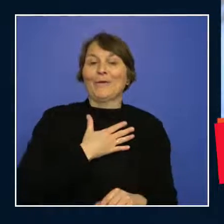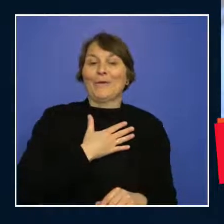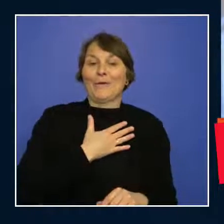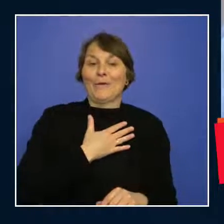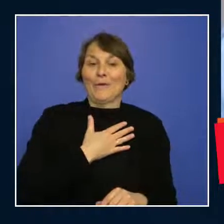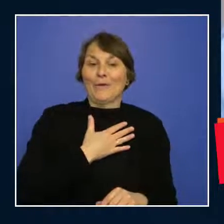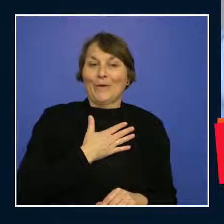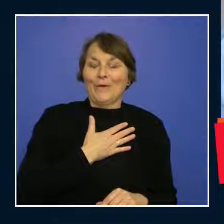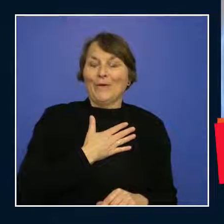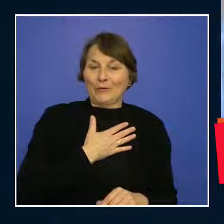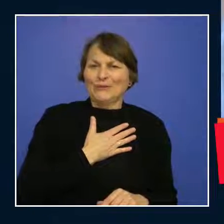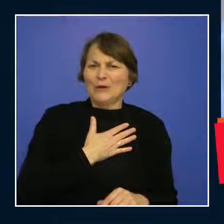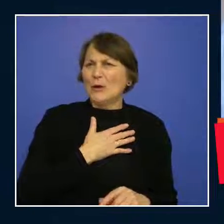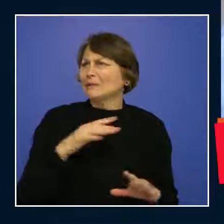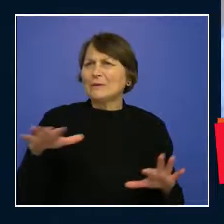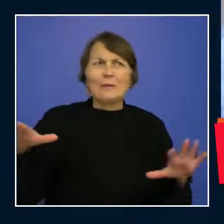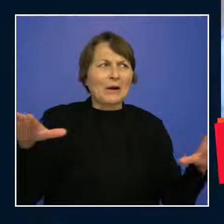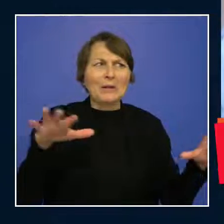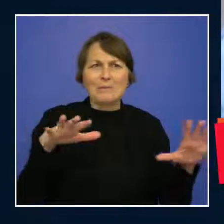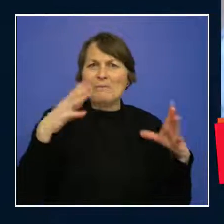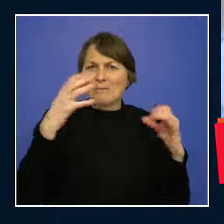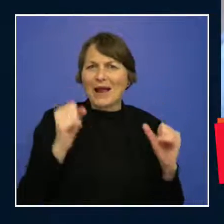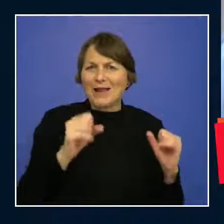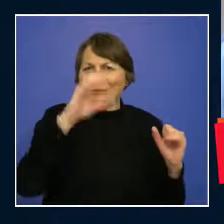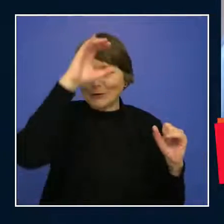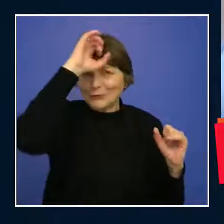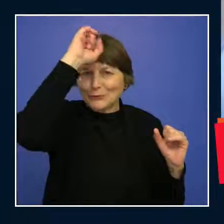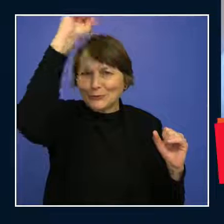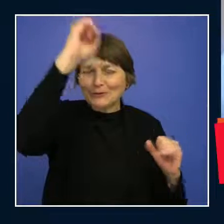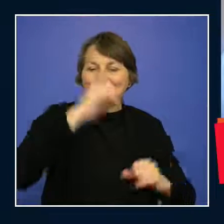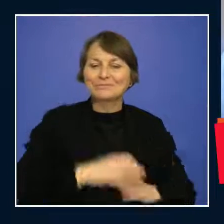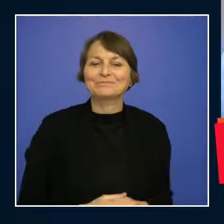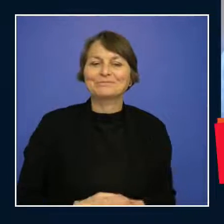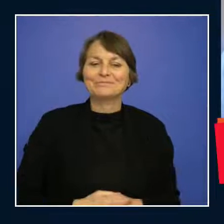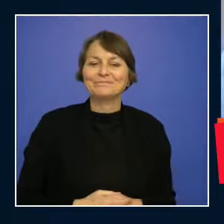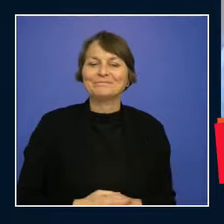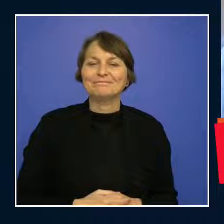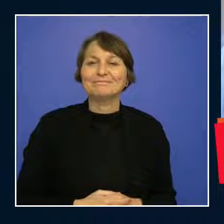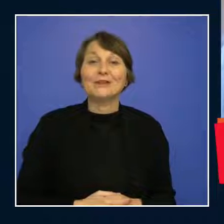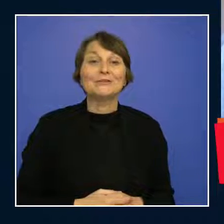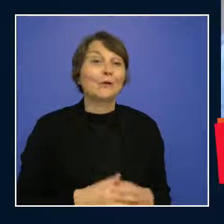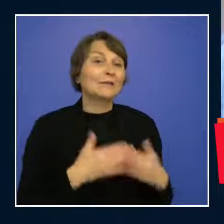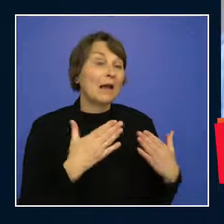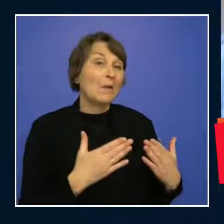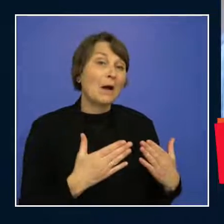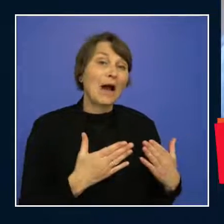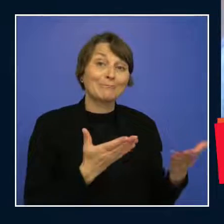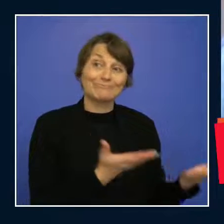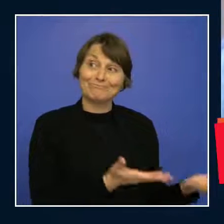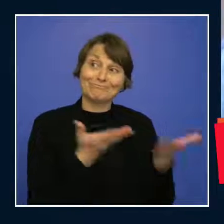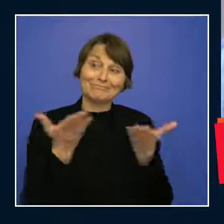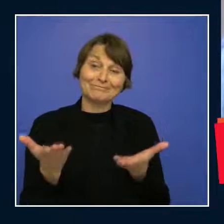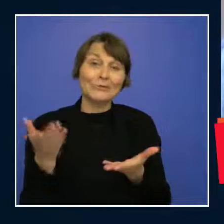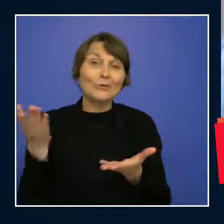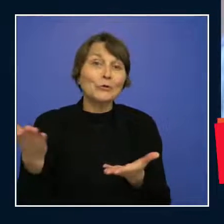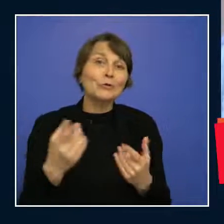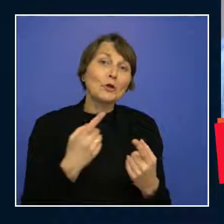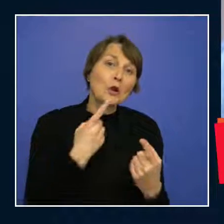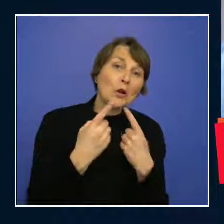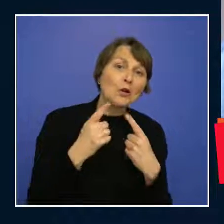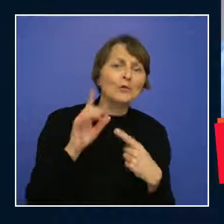unicorn around here somewhere too. But so I'm going to hand over to you, and you'll tell us a bit about Azure